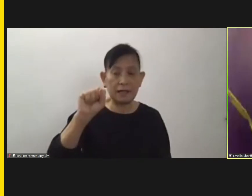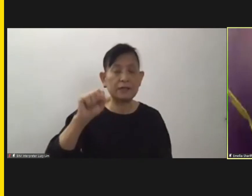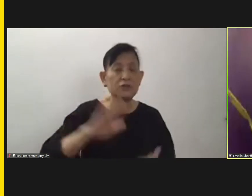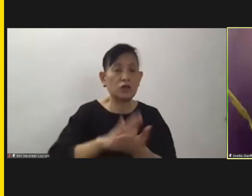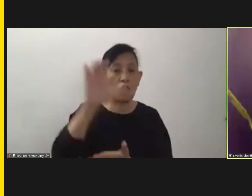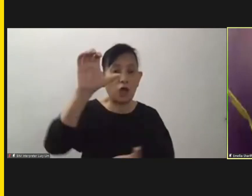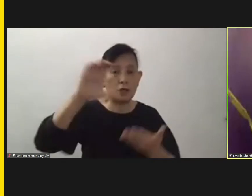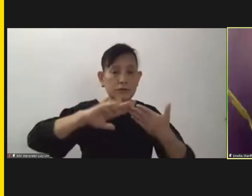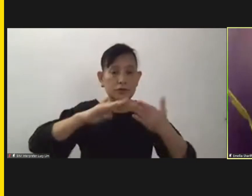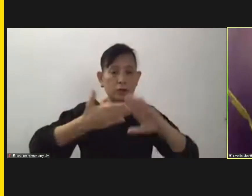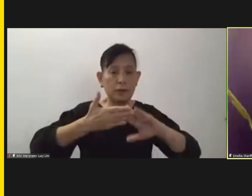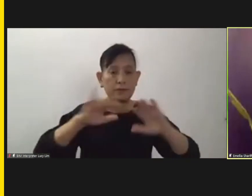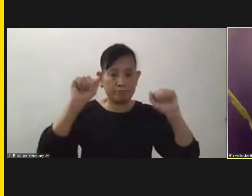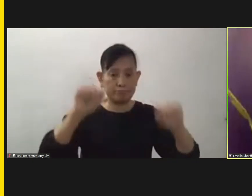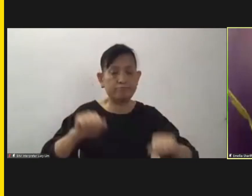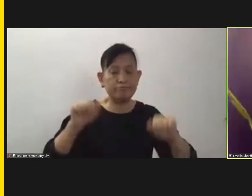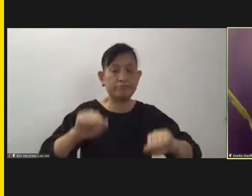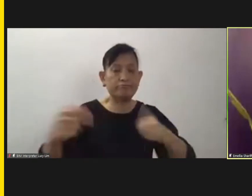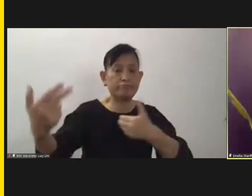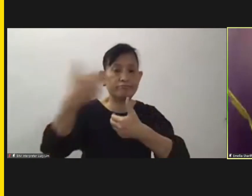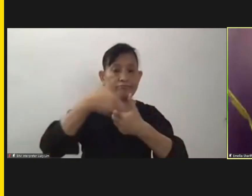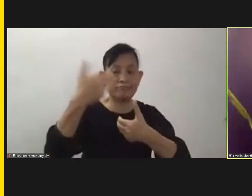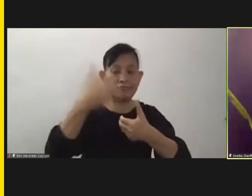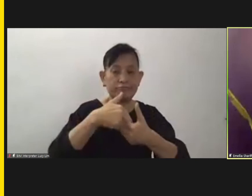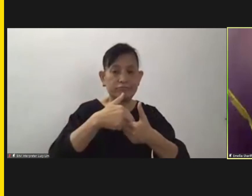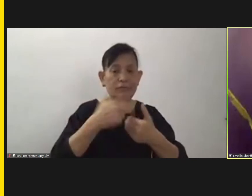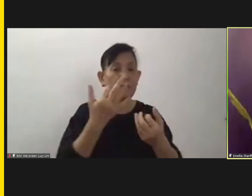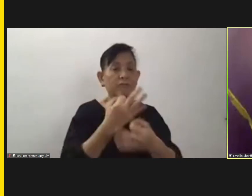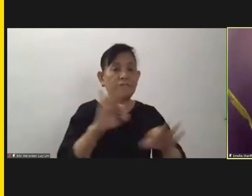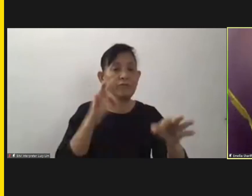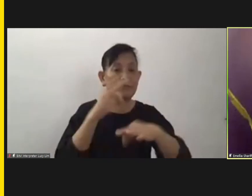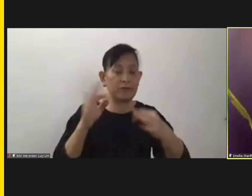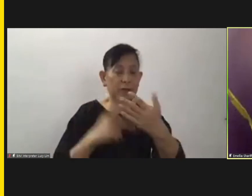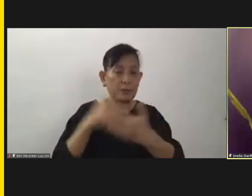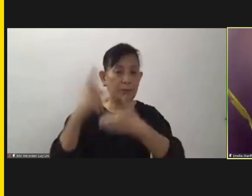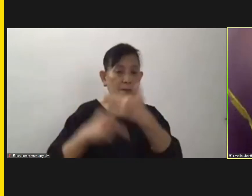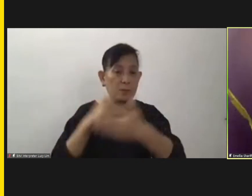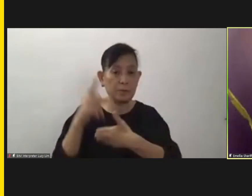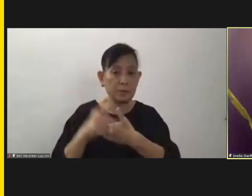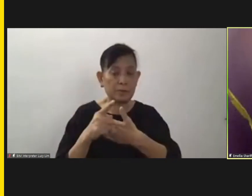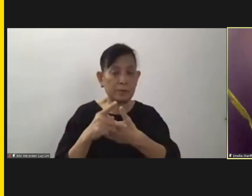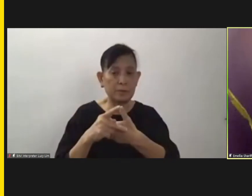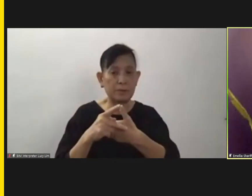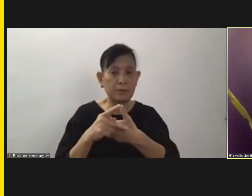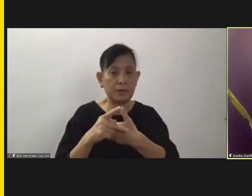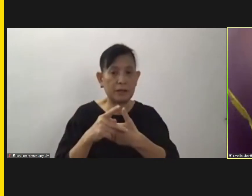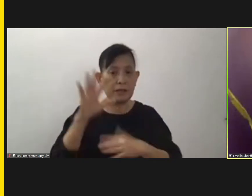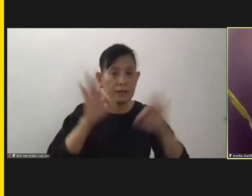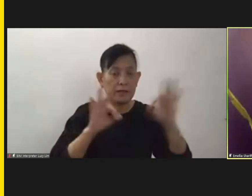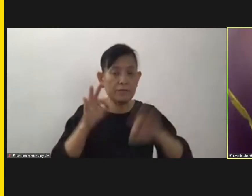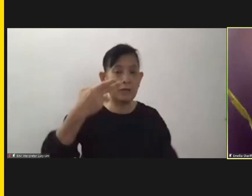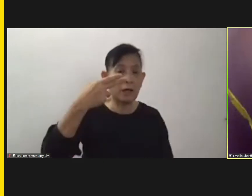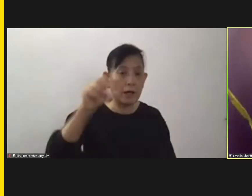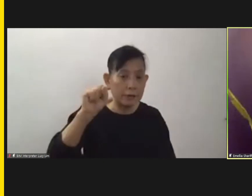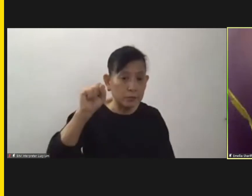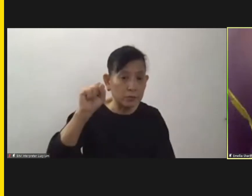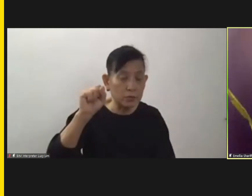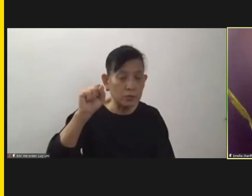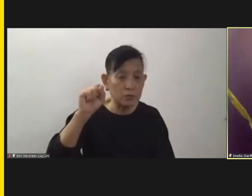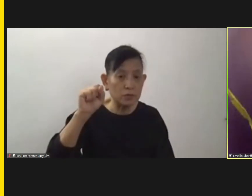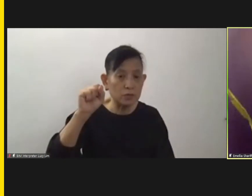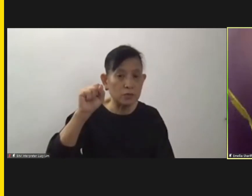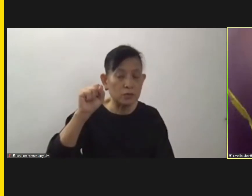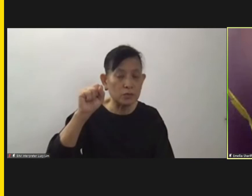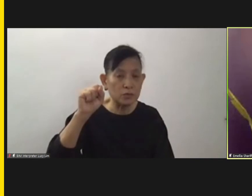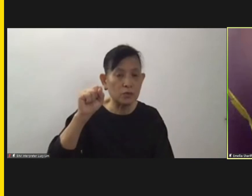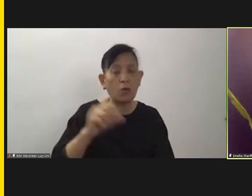link that you can join. These are free programs that you can join in, especially if you're in high school or if you're,